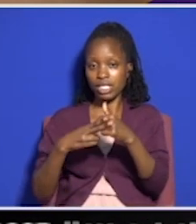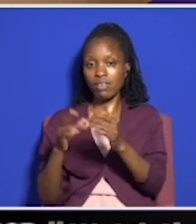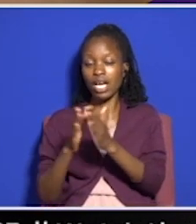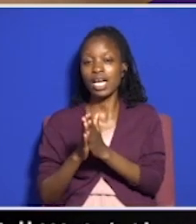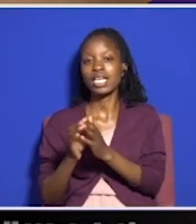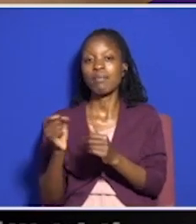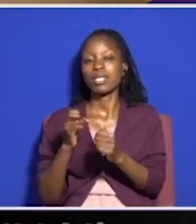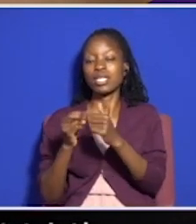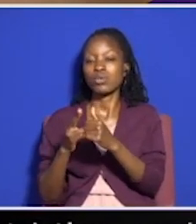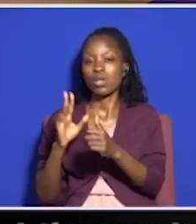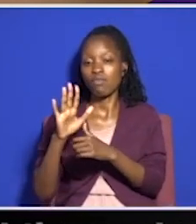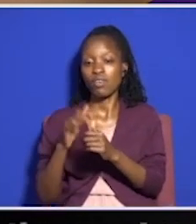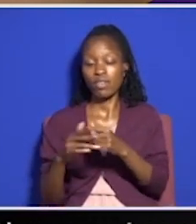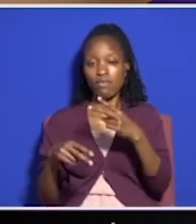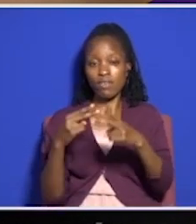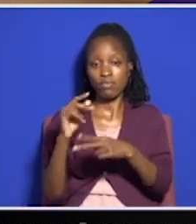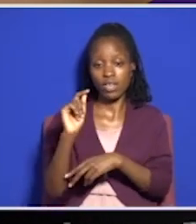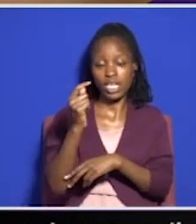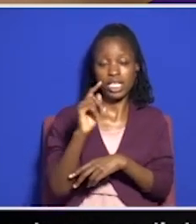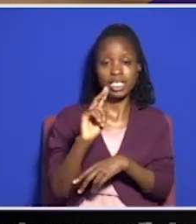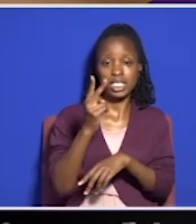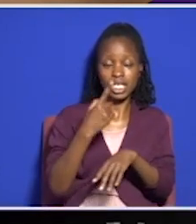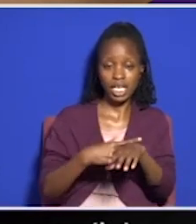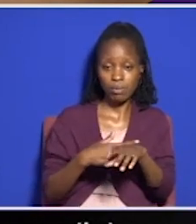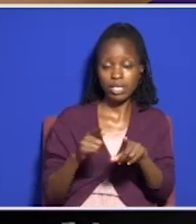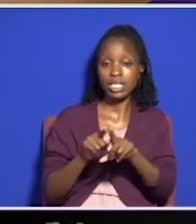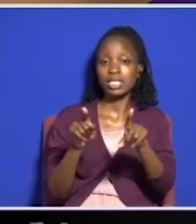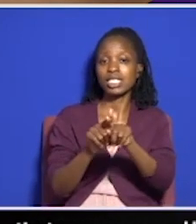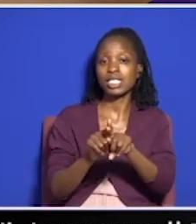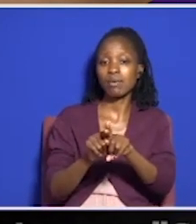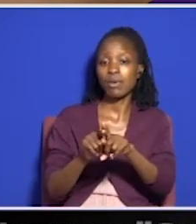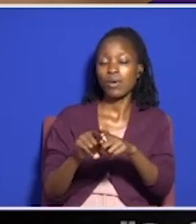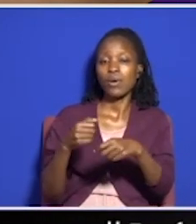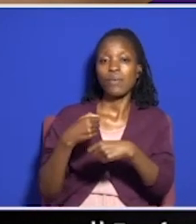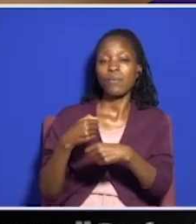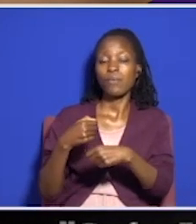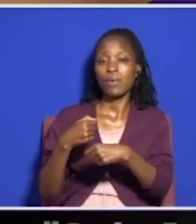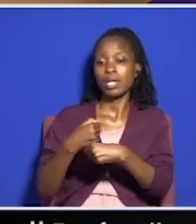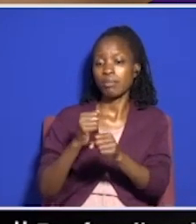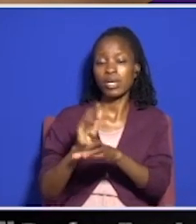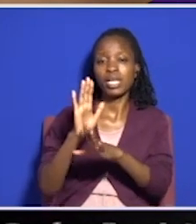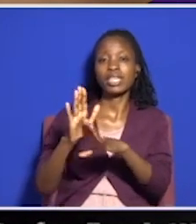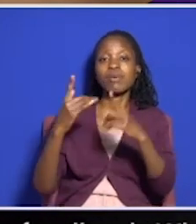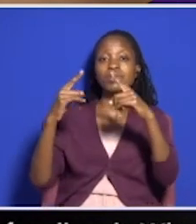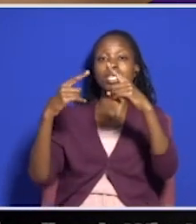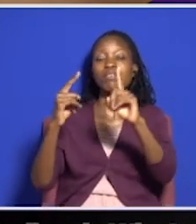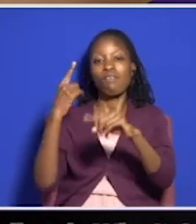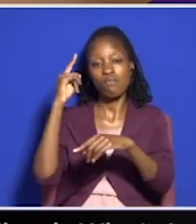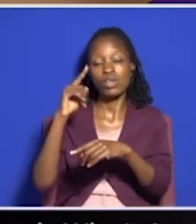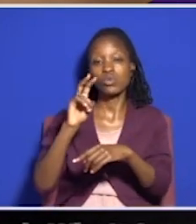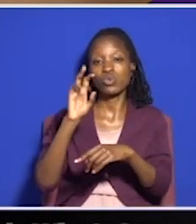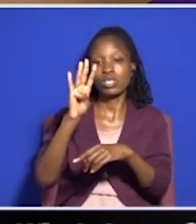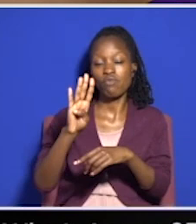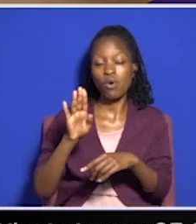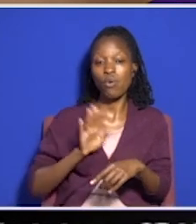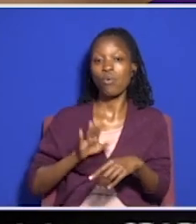5th. Victory for Kenya in the second round would ensure automatic qualification for the prestigious 2024